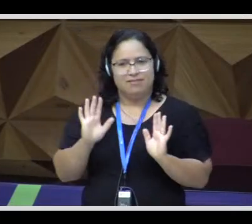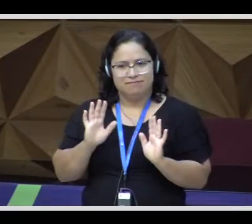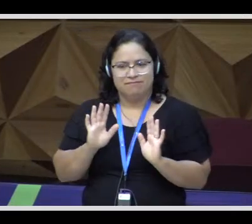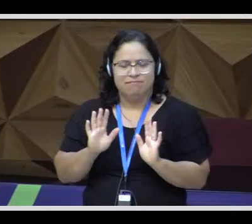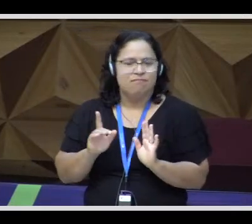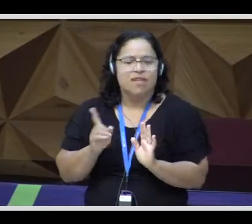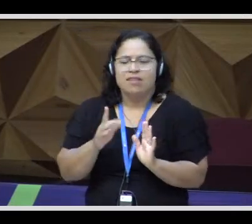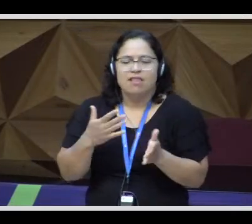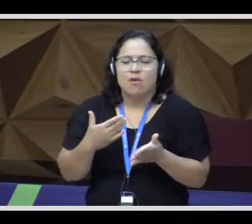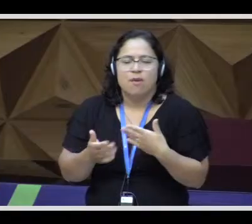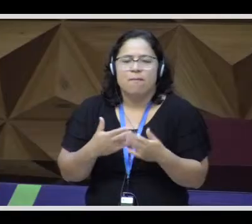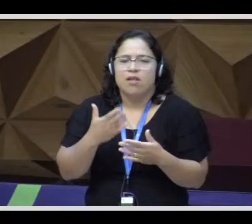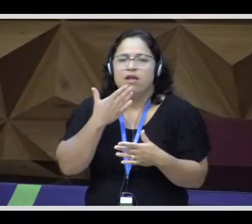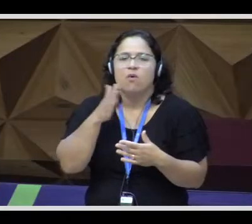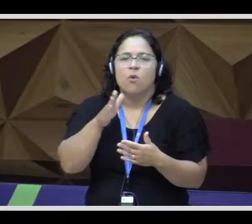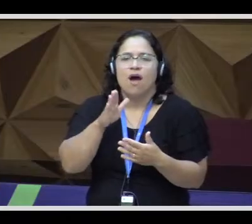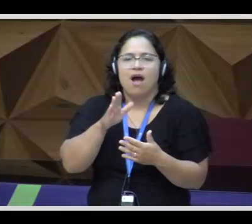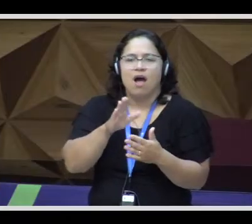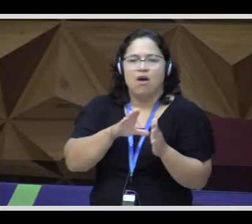paradigm you're working.